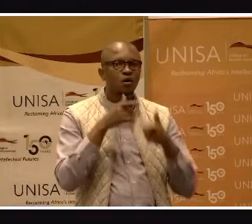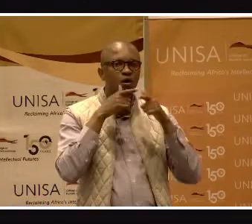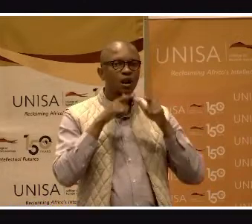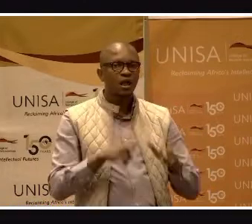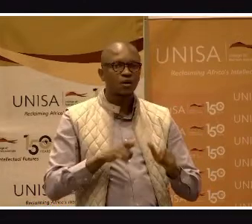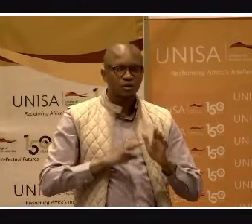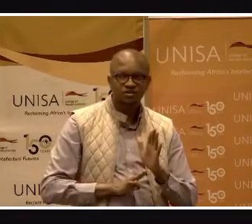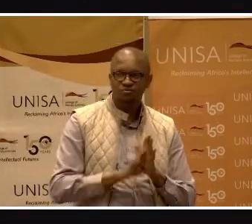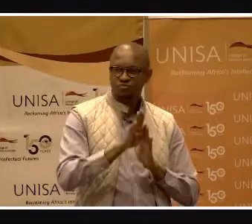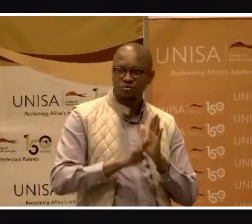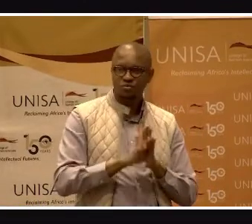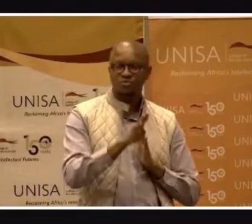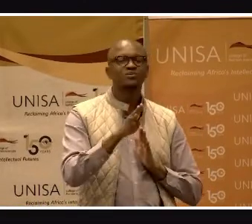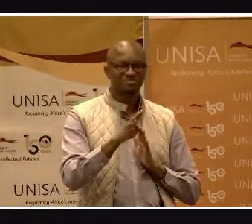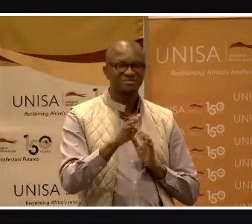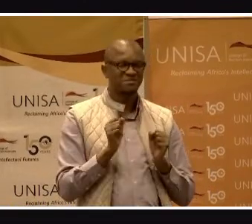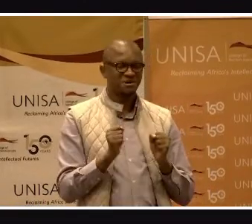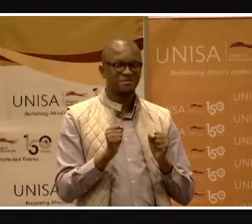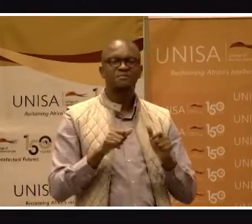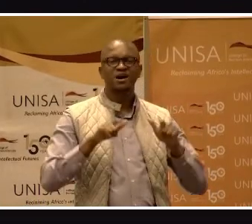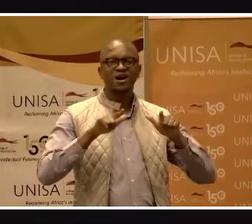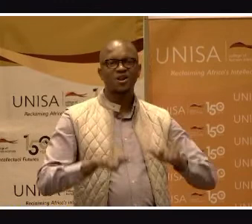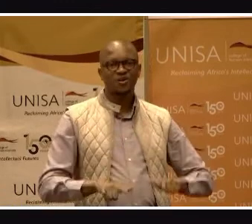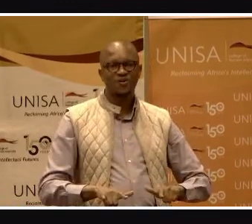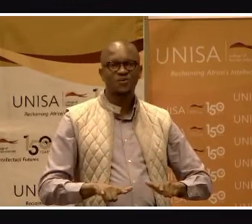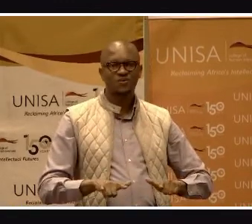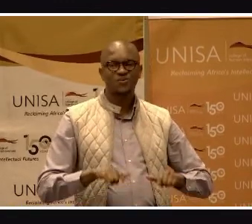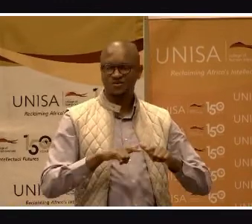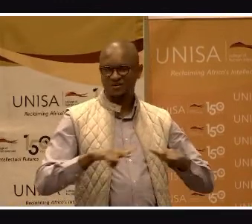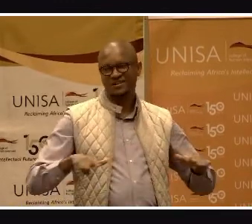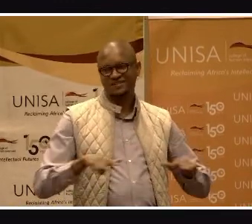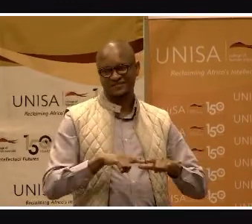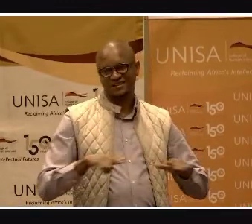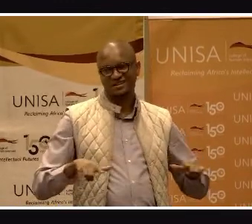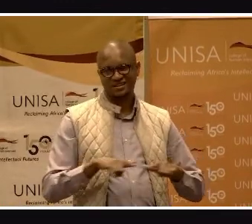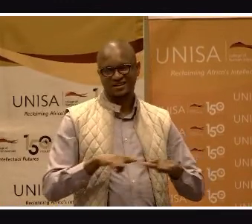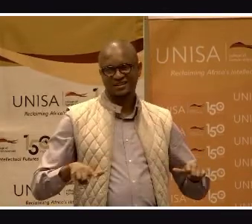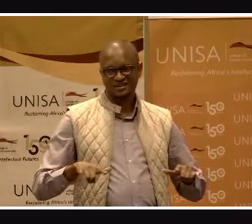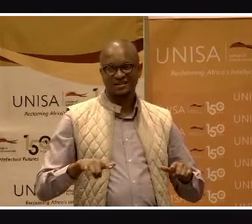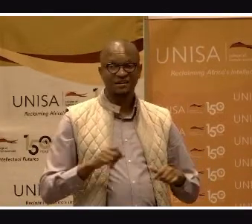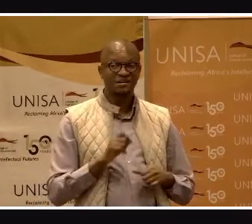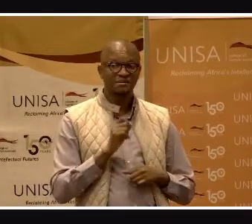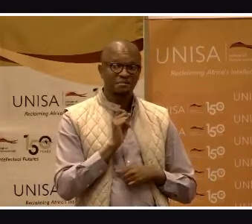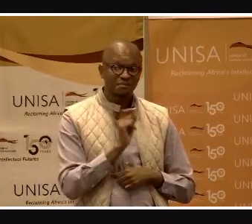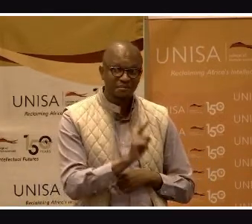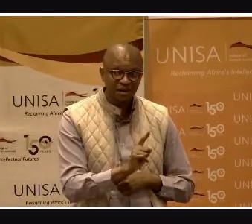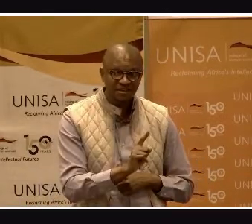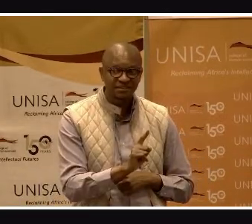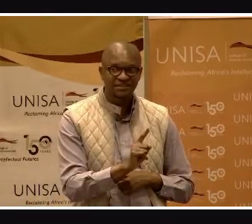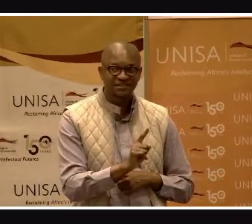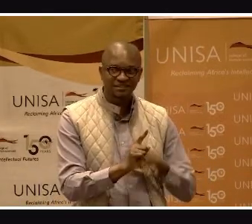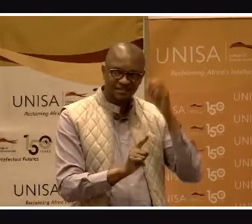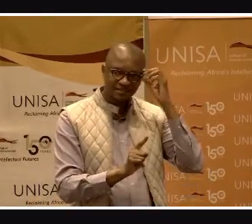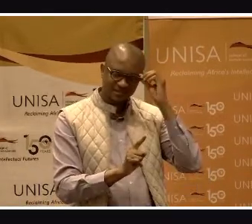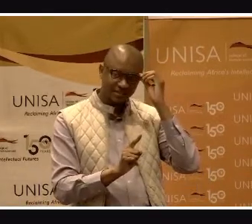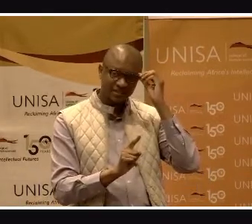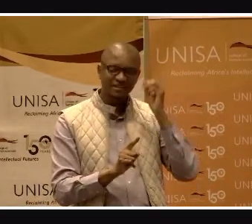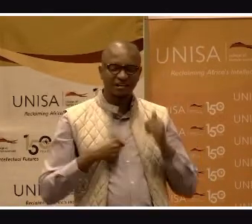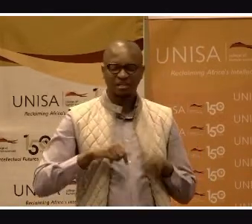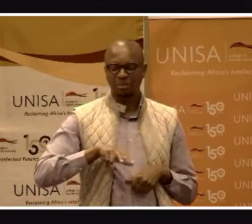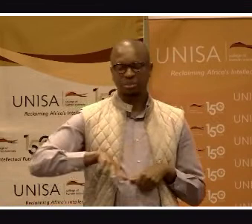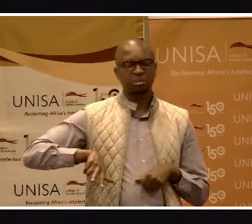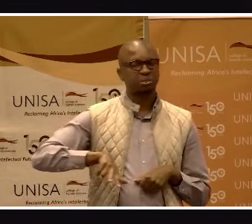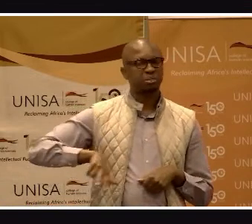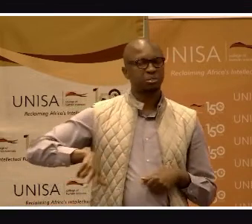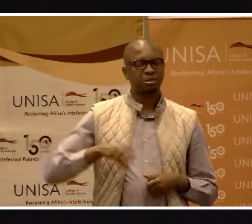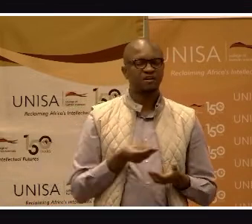remained at low levels, causing damage to the intergenerational transmission of indigenous languages. We saw